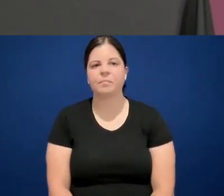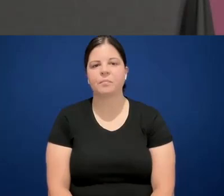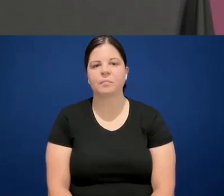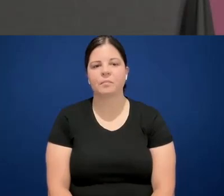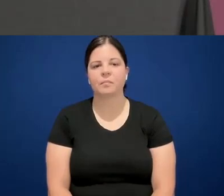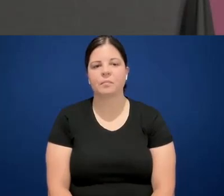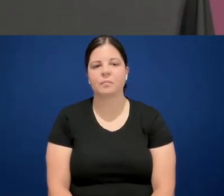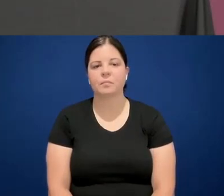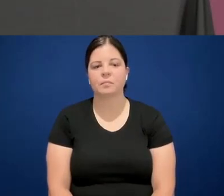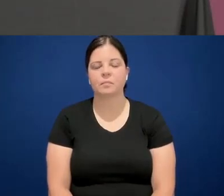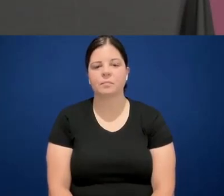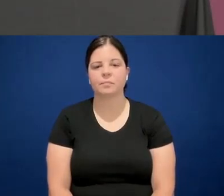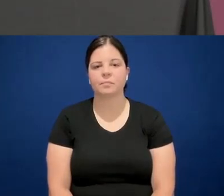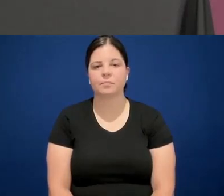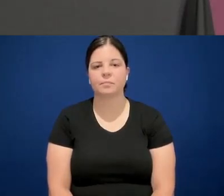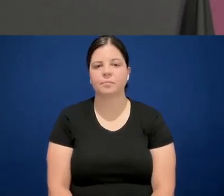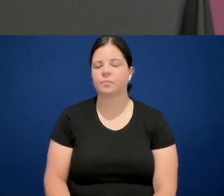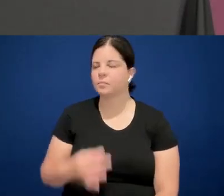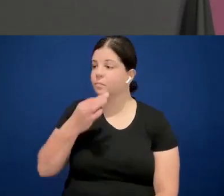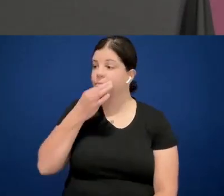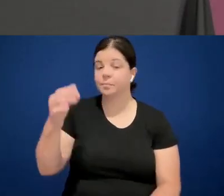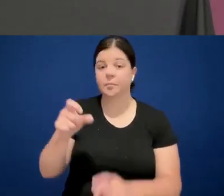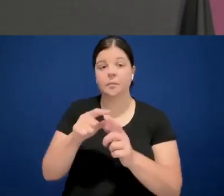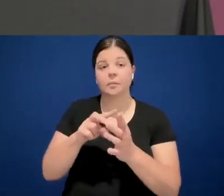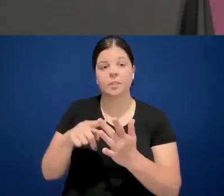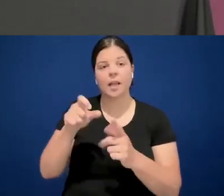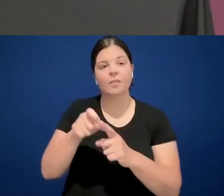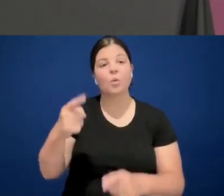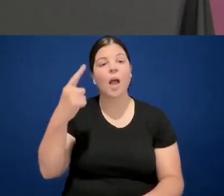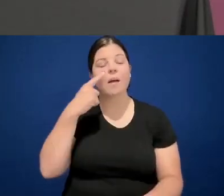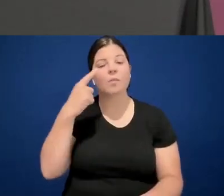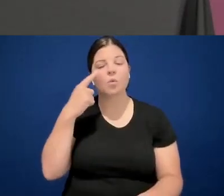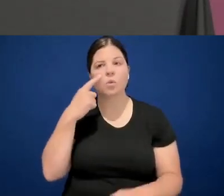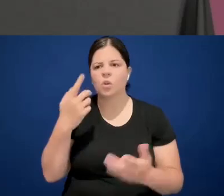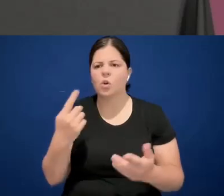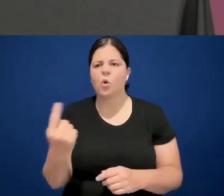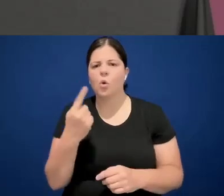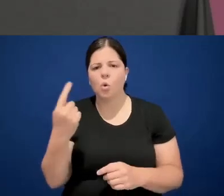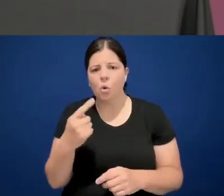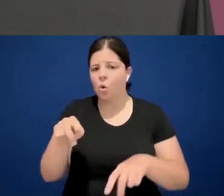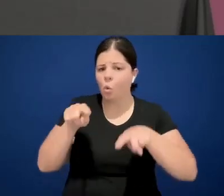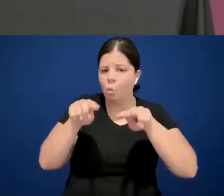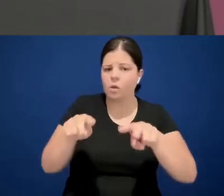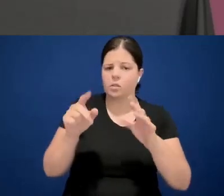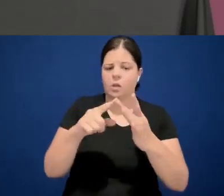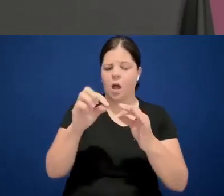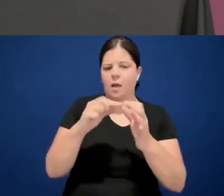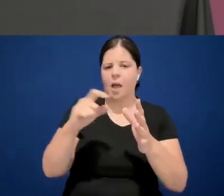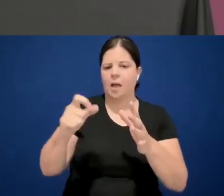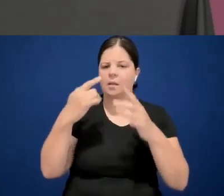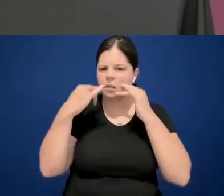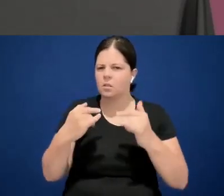So maybe one for you, David. Who watches the watchdog, and what process is available and used, and how foolproof